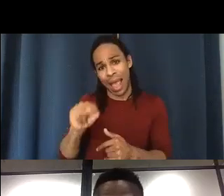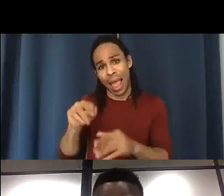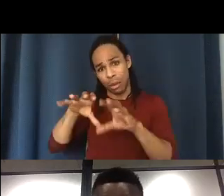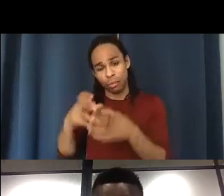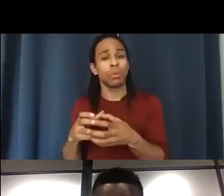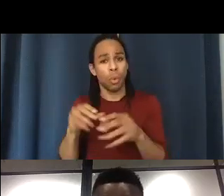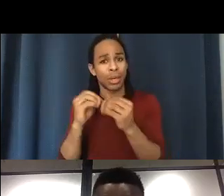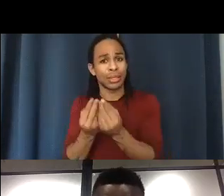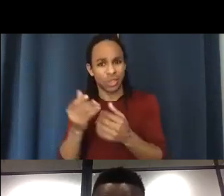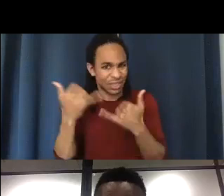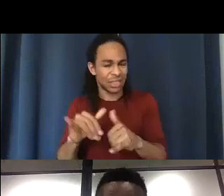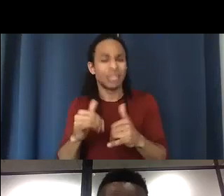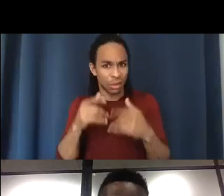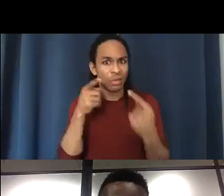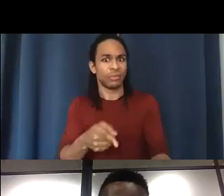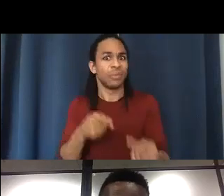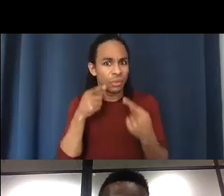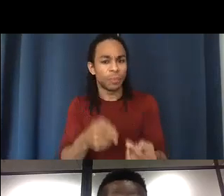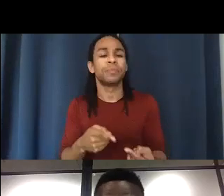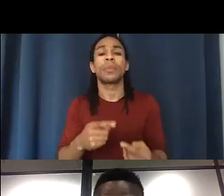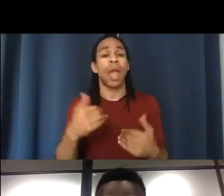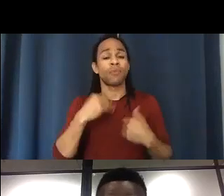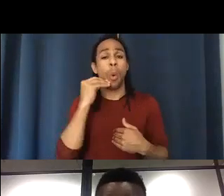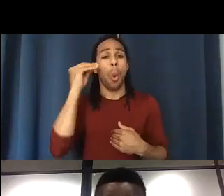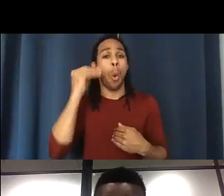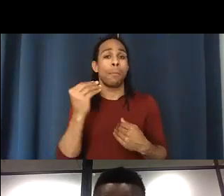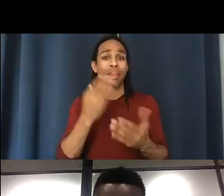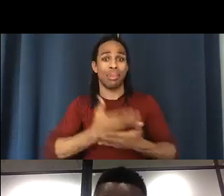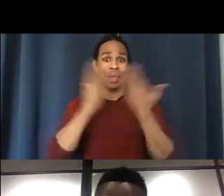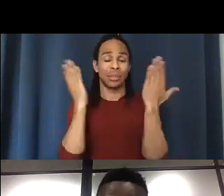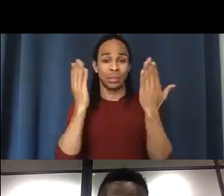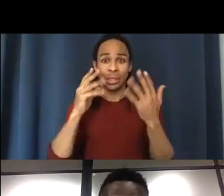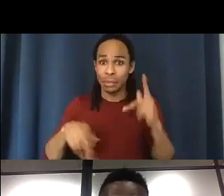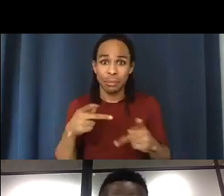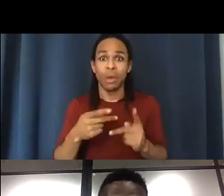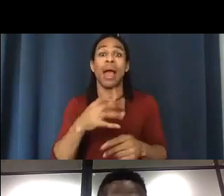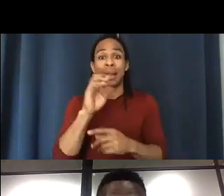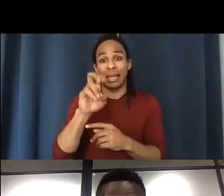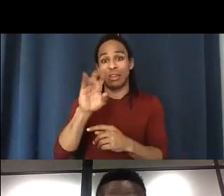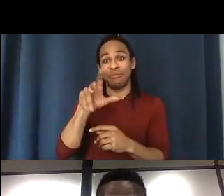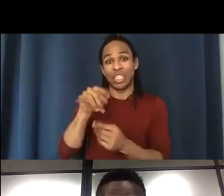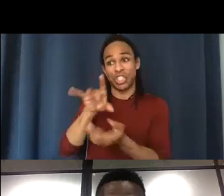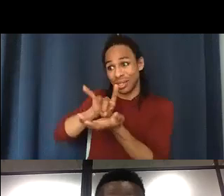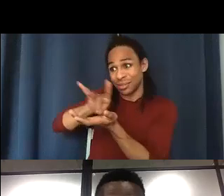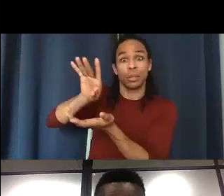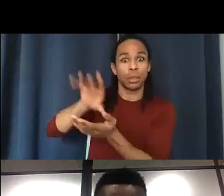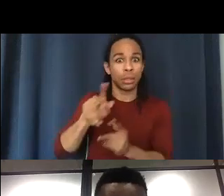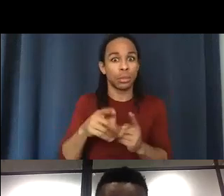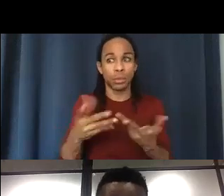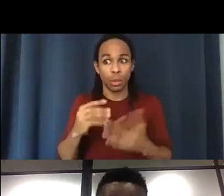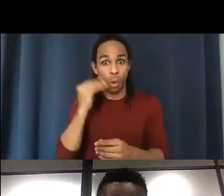of homelessness and evictions that my Cairn has tackled, for example. Issues of